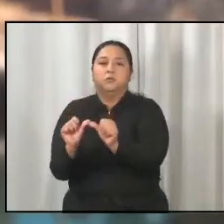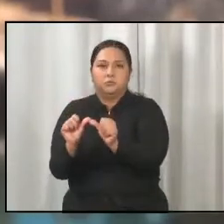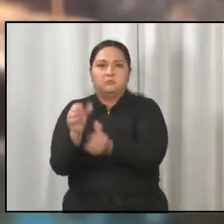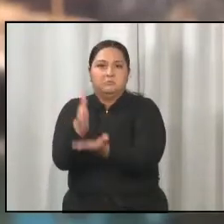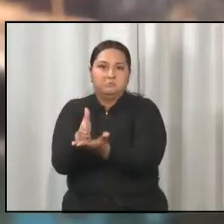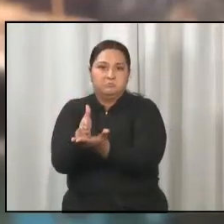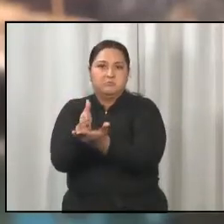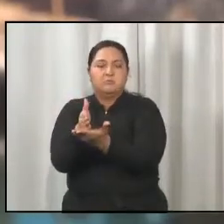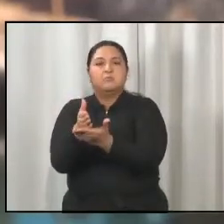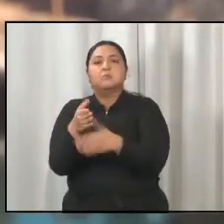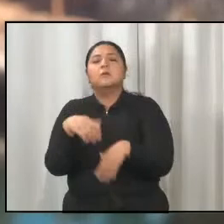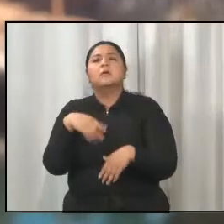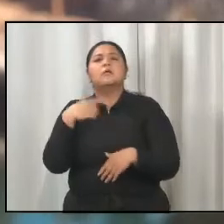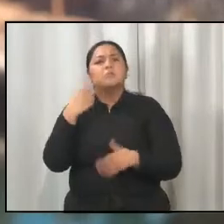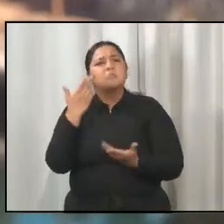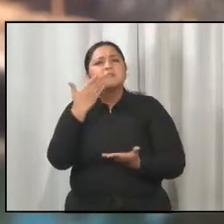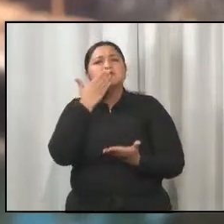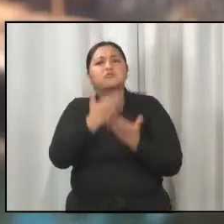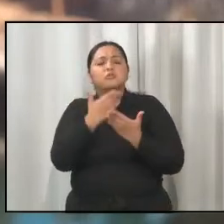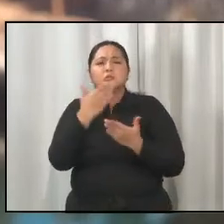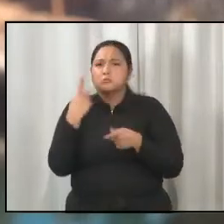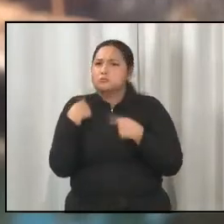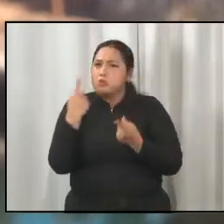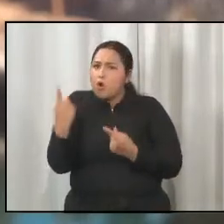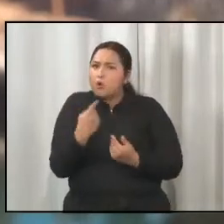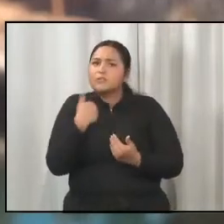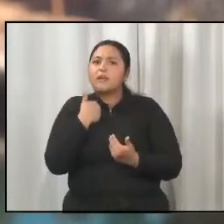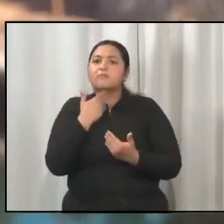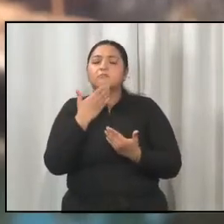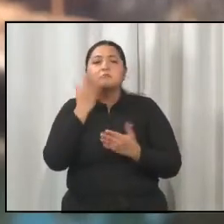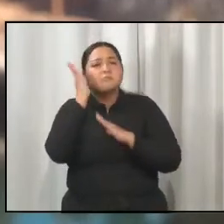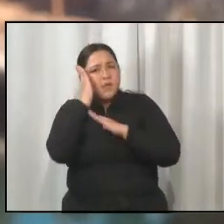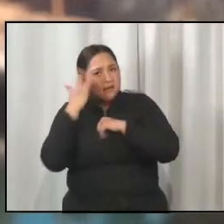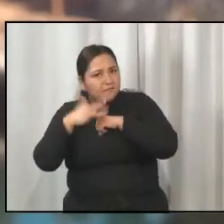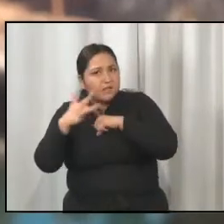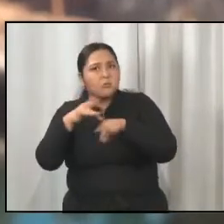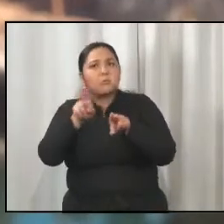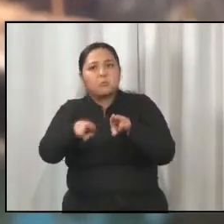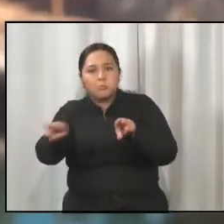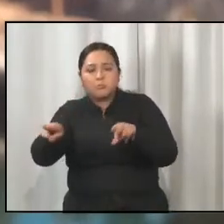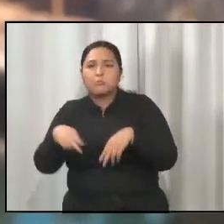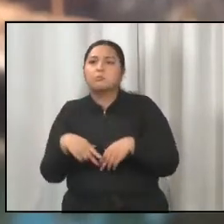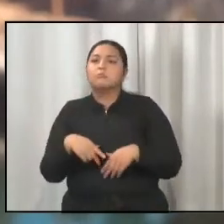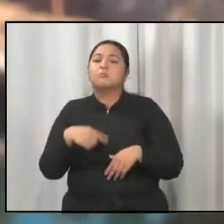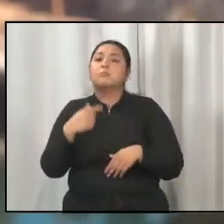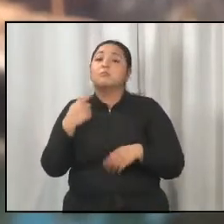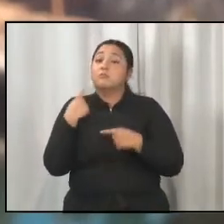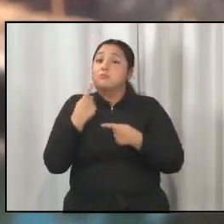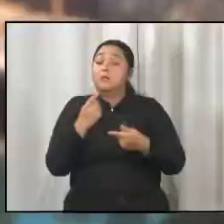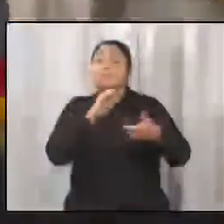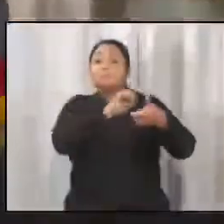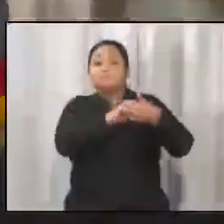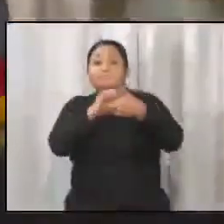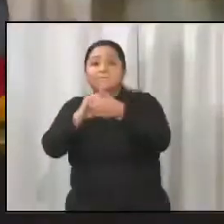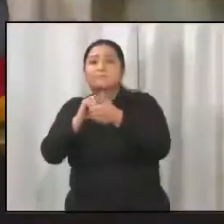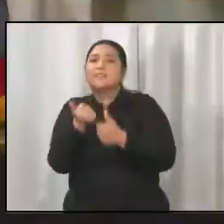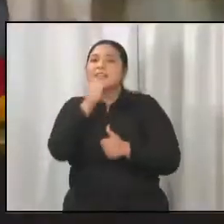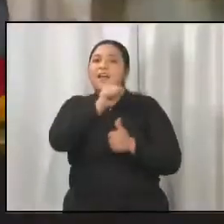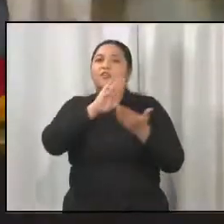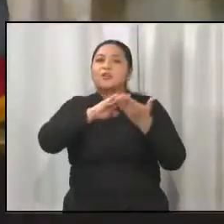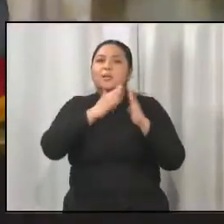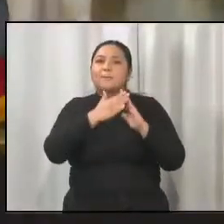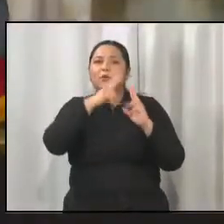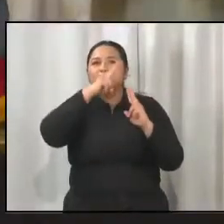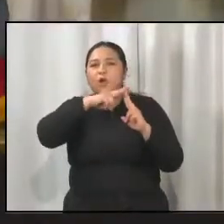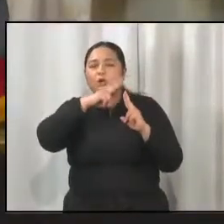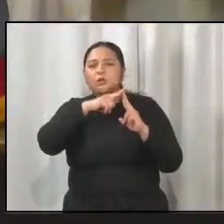always have a few beds available each night. We've been partnering with some of our community partners to bring in food and just providing that